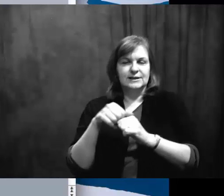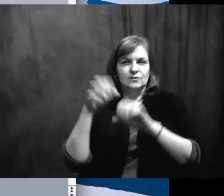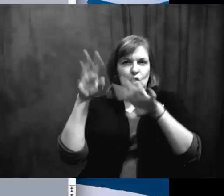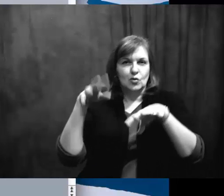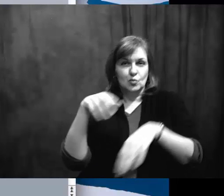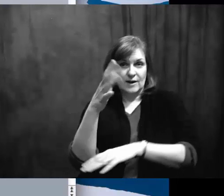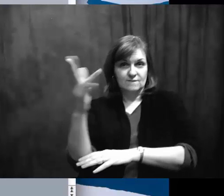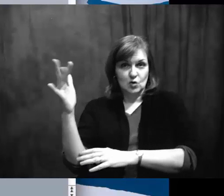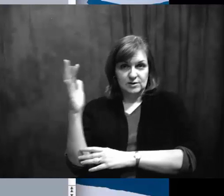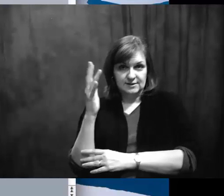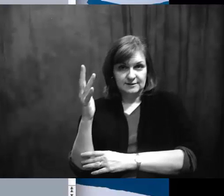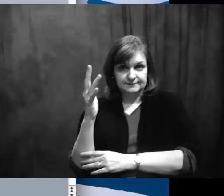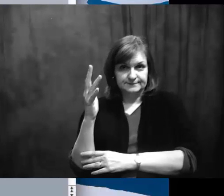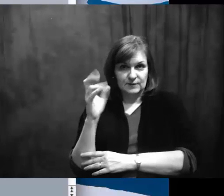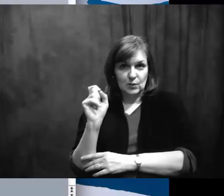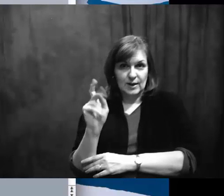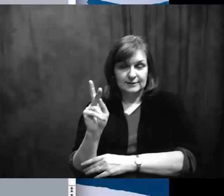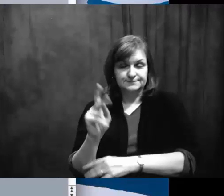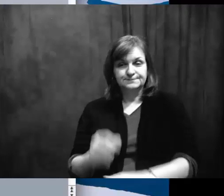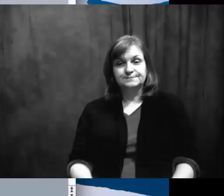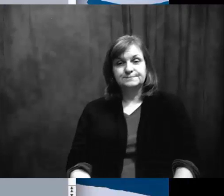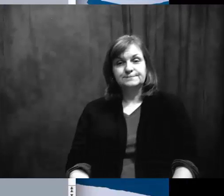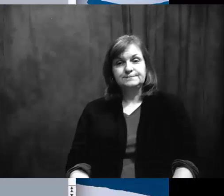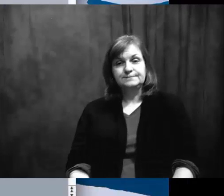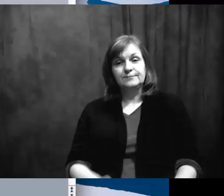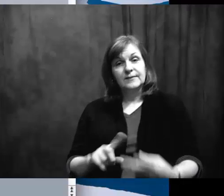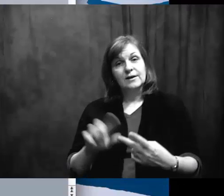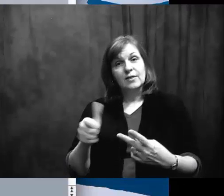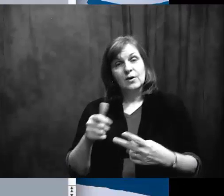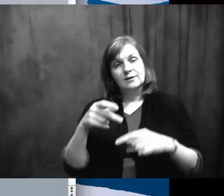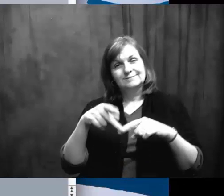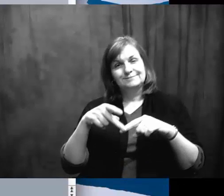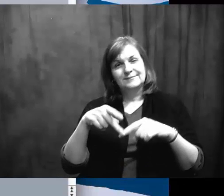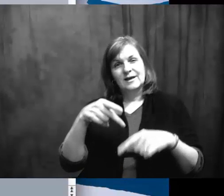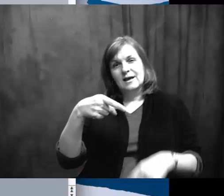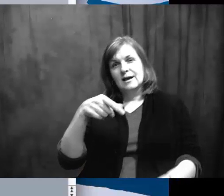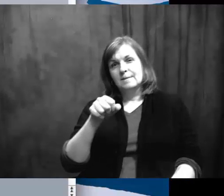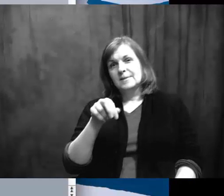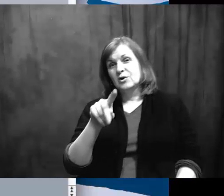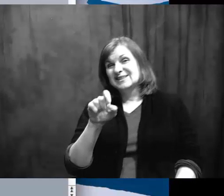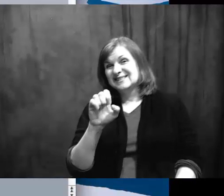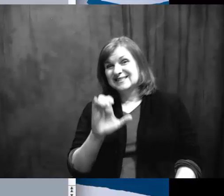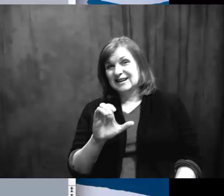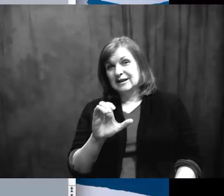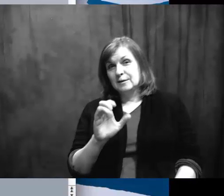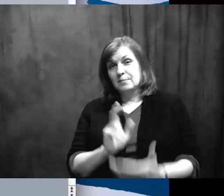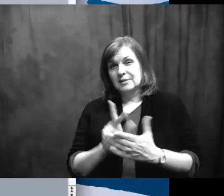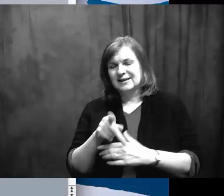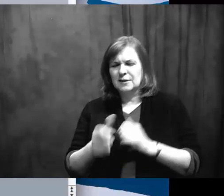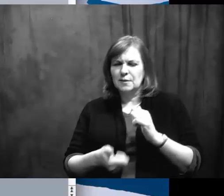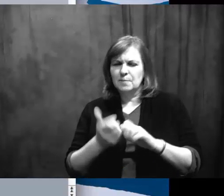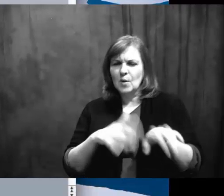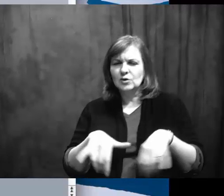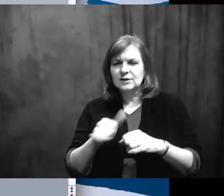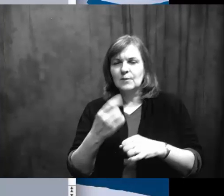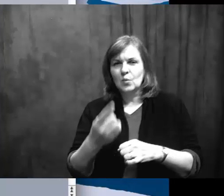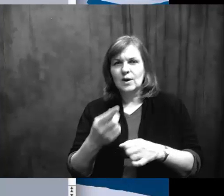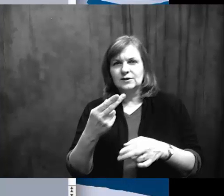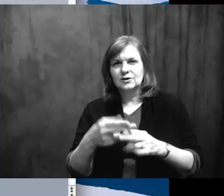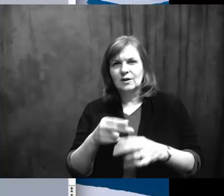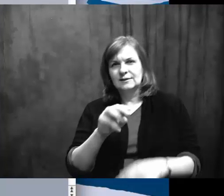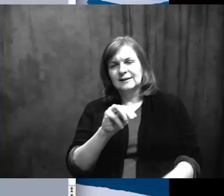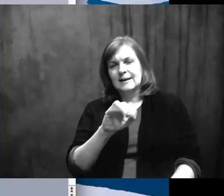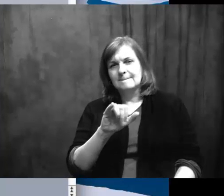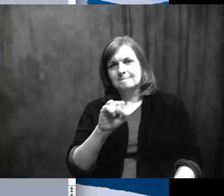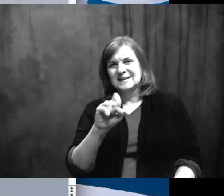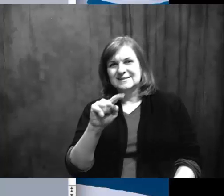in a rainforest. Okay? So another one, parasitic plants. The most common one that you would